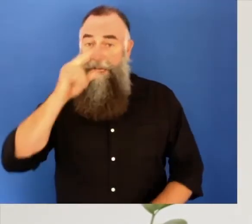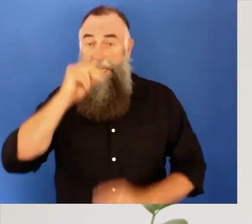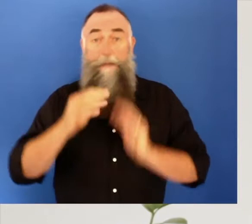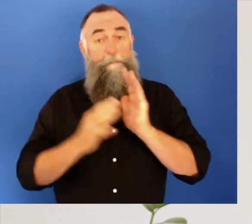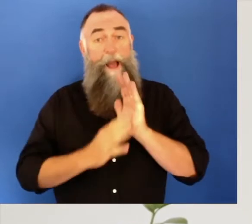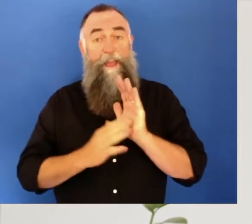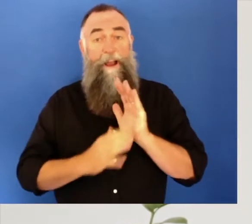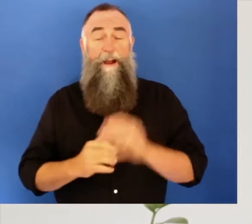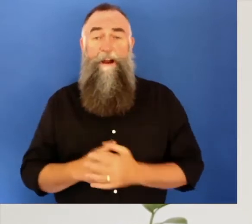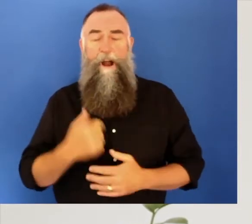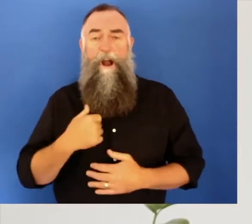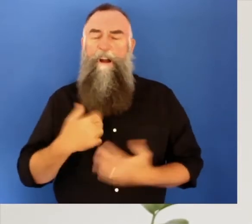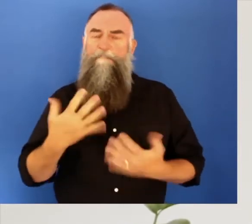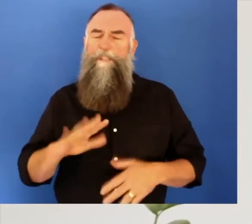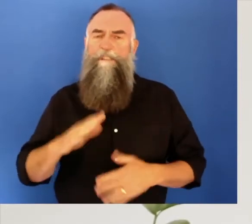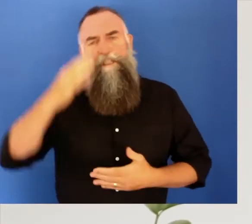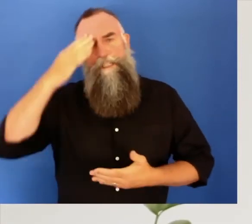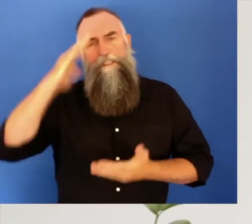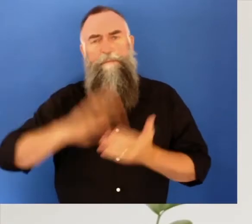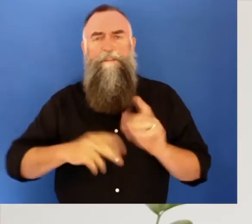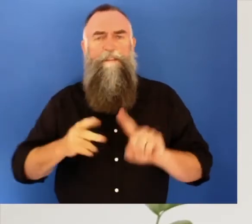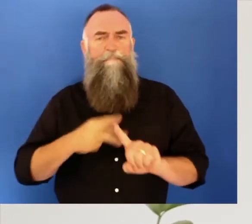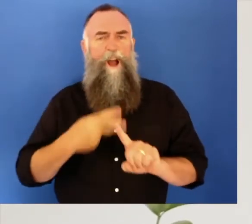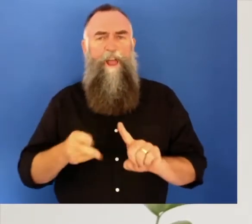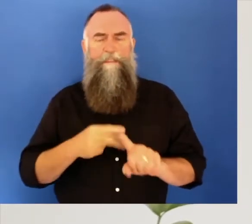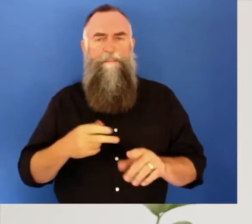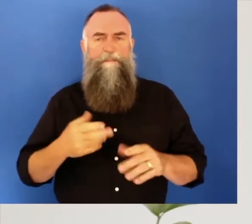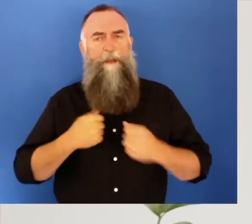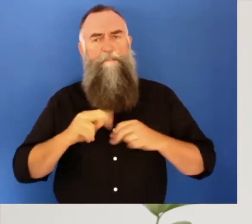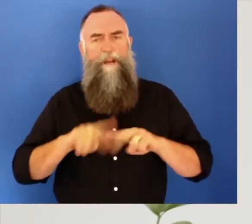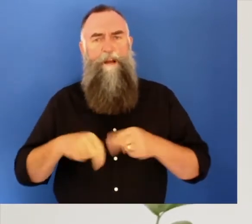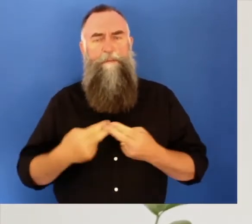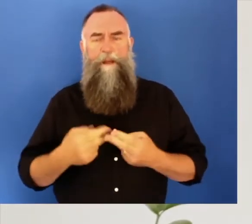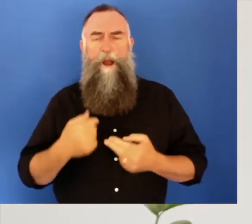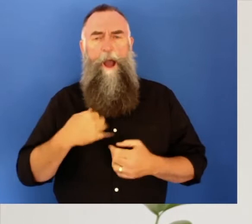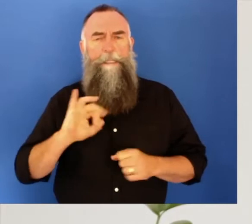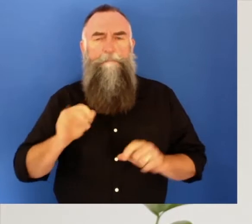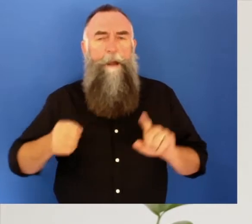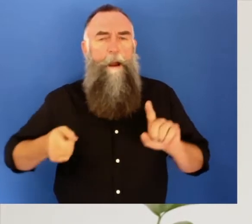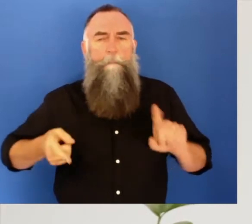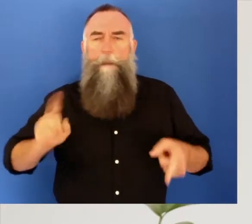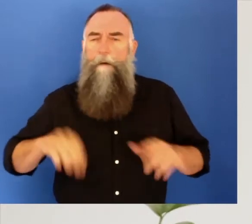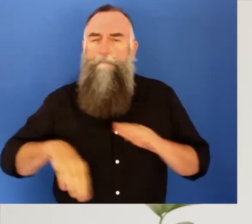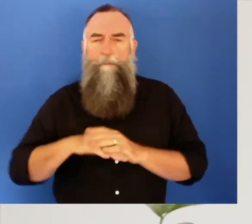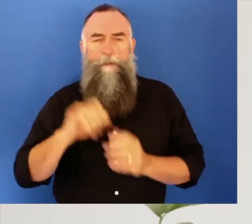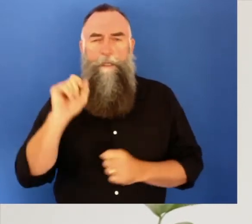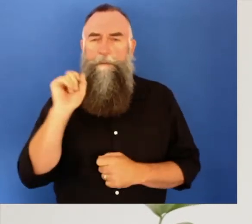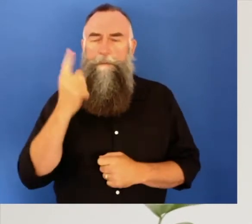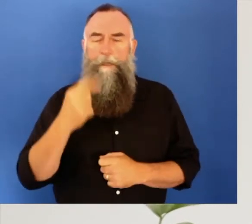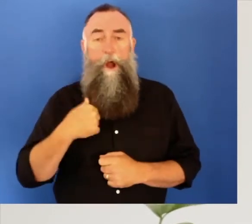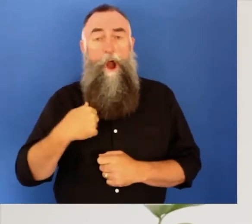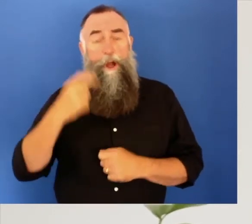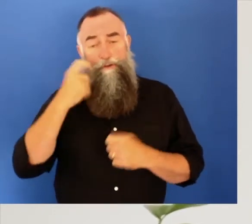As a young mother, I experienced family violence, although I didn't realise that that's what it was for a while.